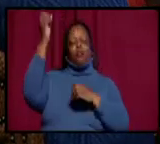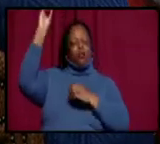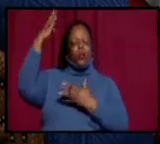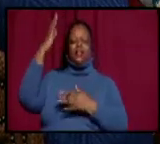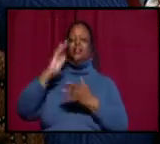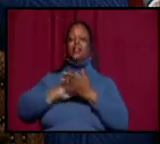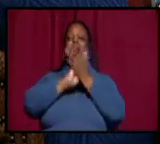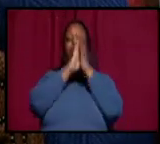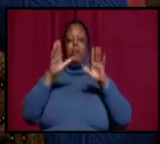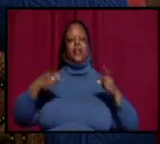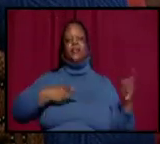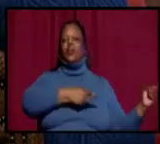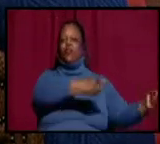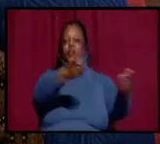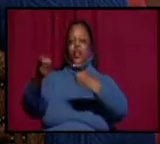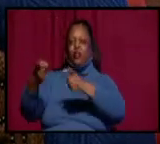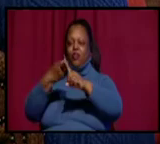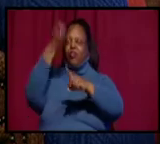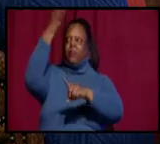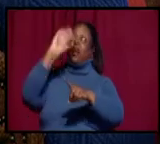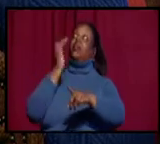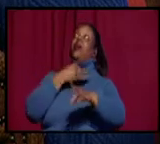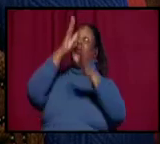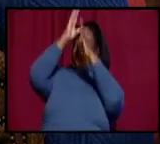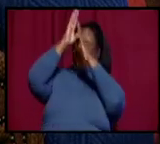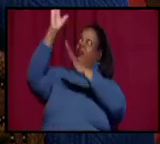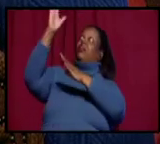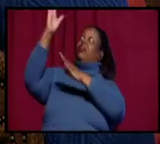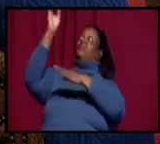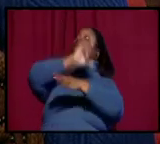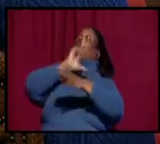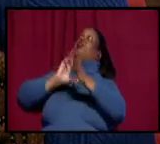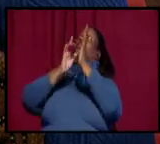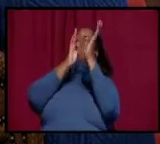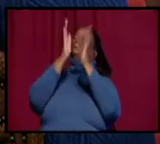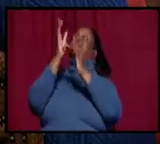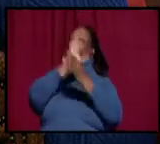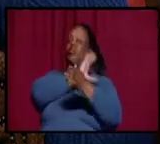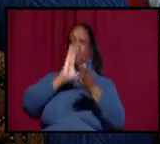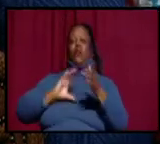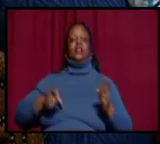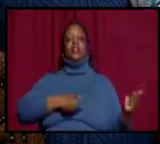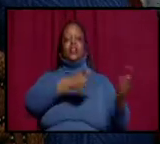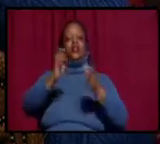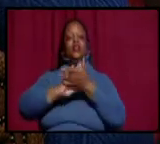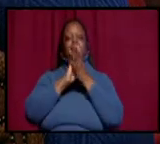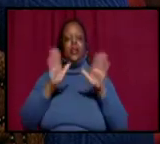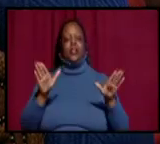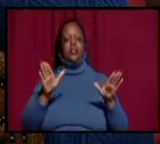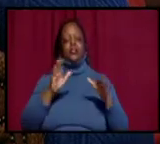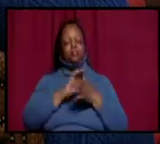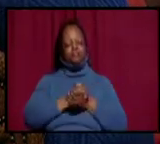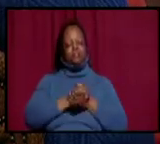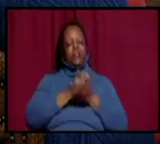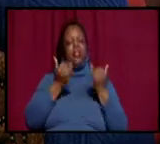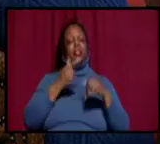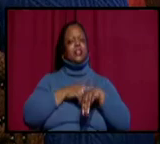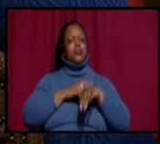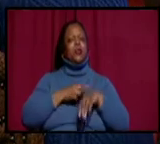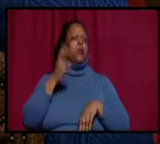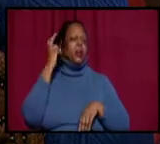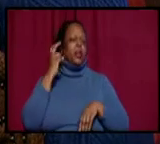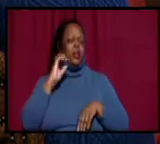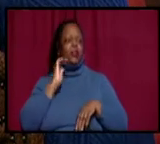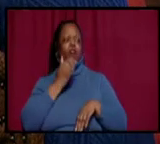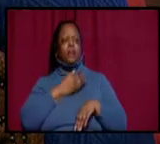and peace be unto you from God our Father and the Lord Jesus Christ. At this time, we're going to hear just a little bit